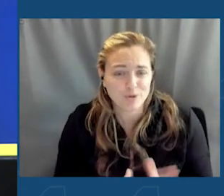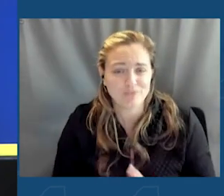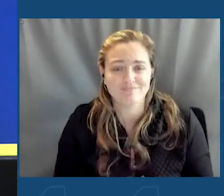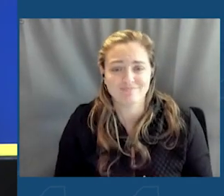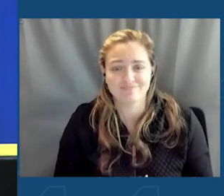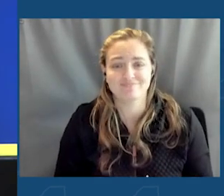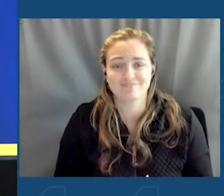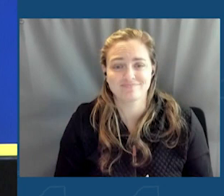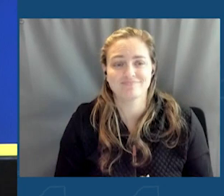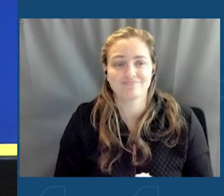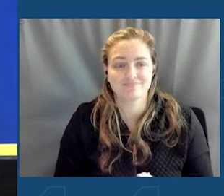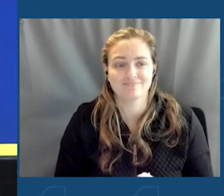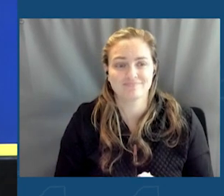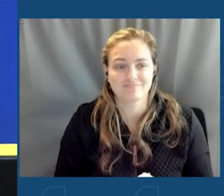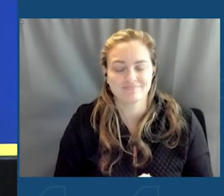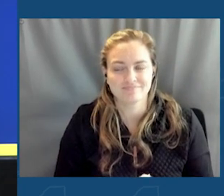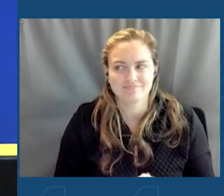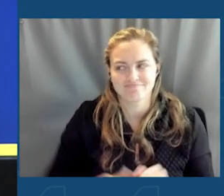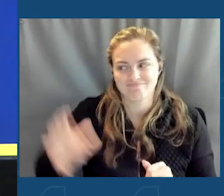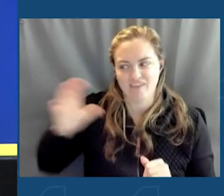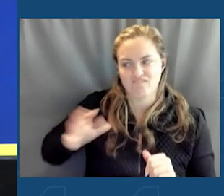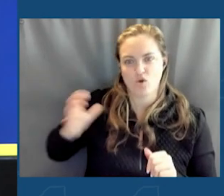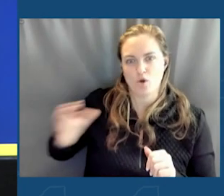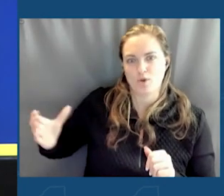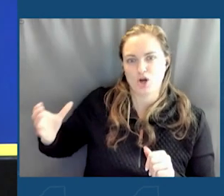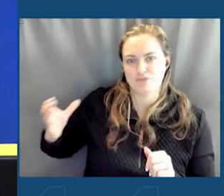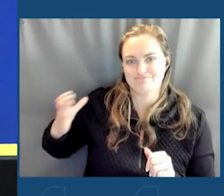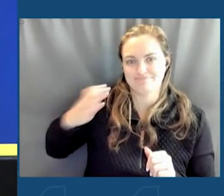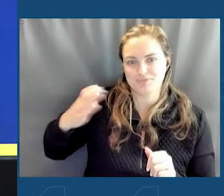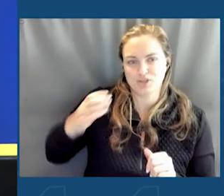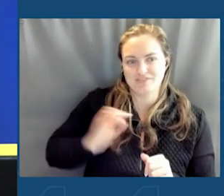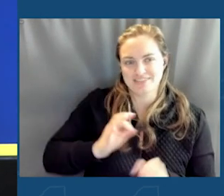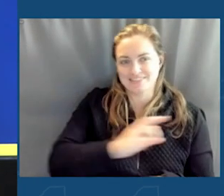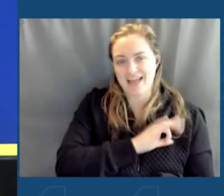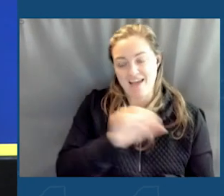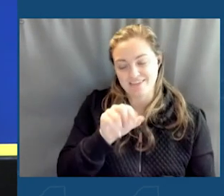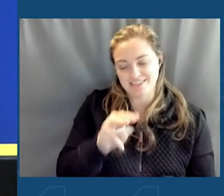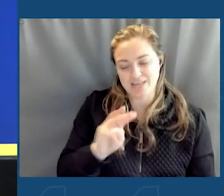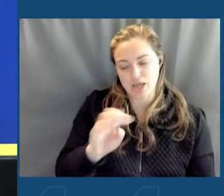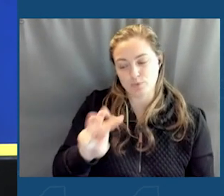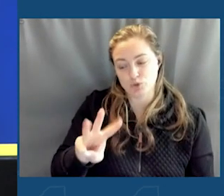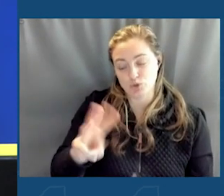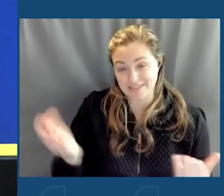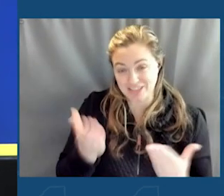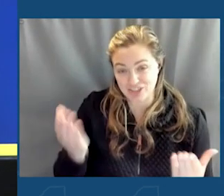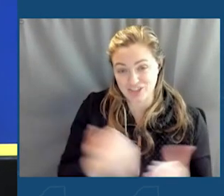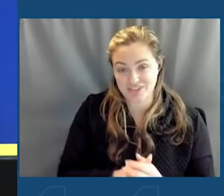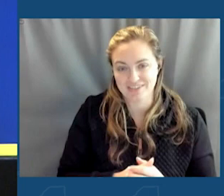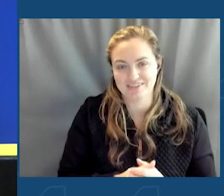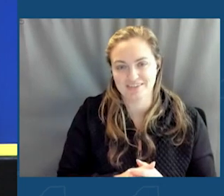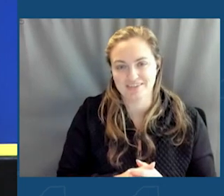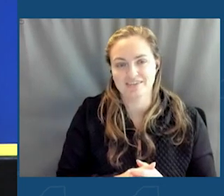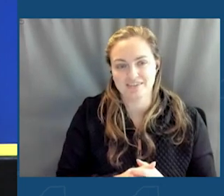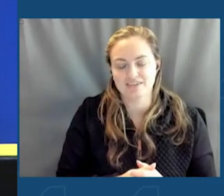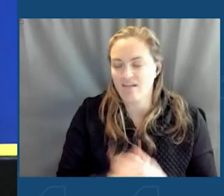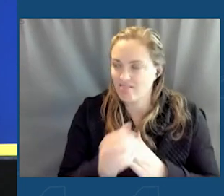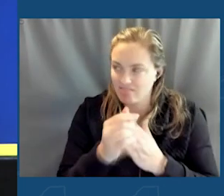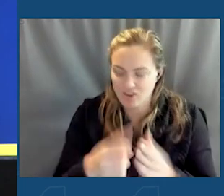Our former Chief of Staff and Labor Commissioner Sam Chu is here. I want to thank him as well, a leader in this industry.